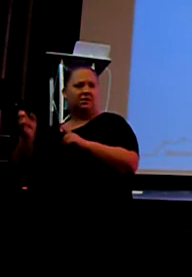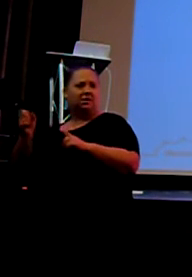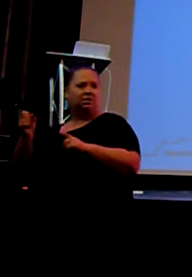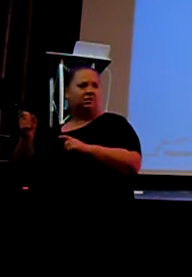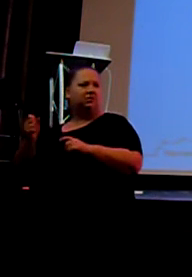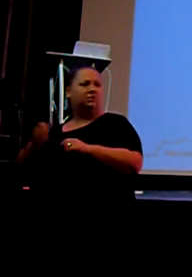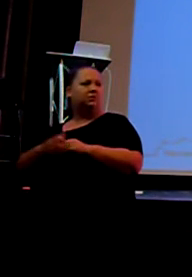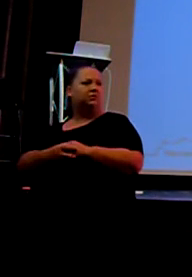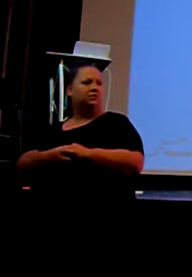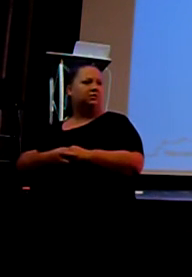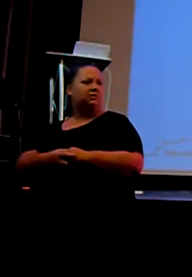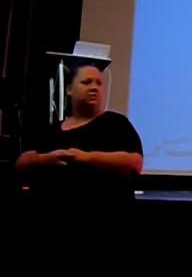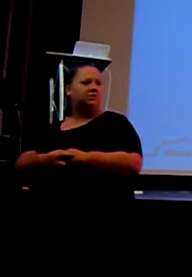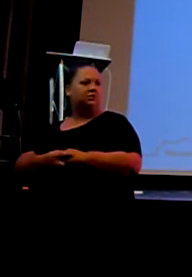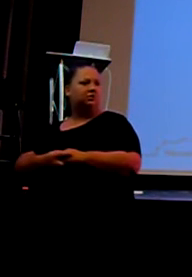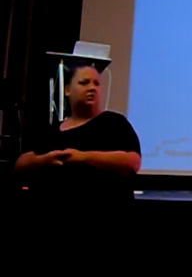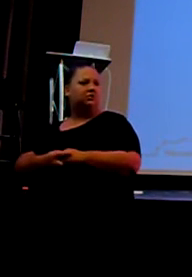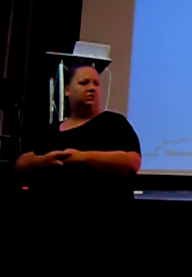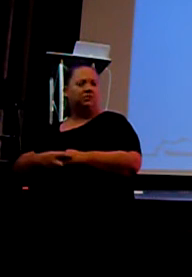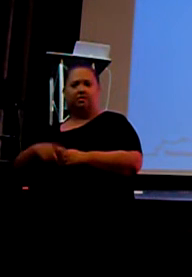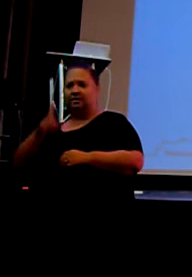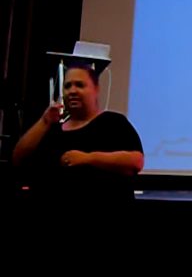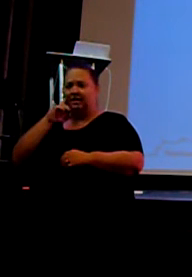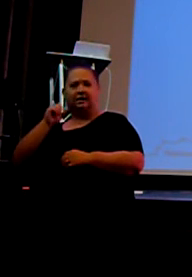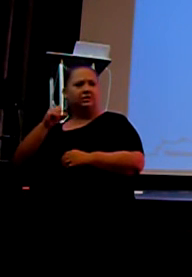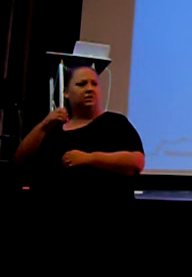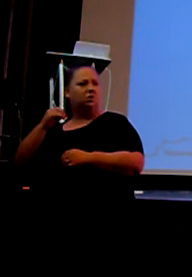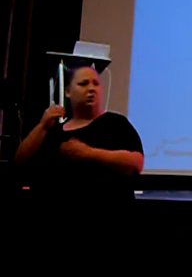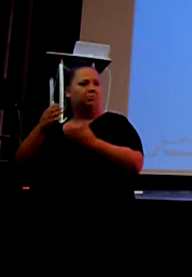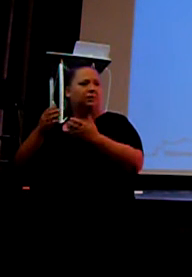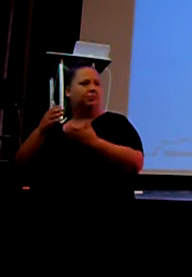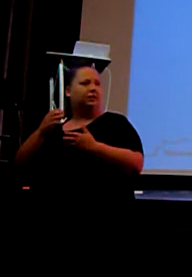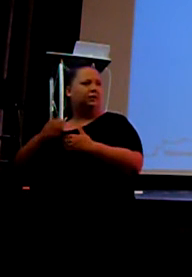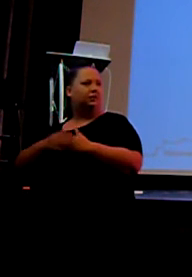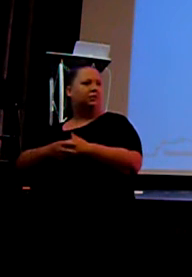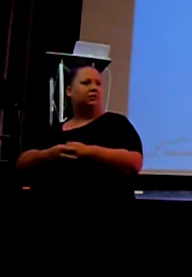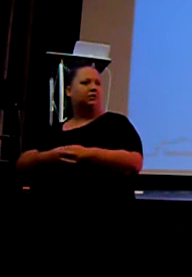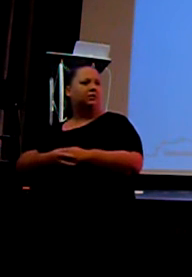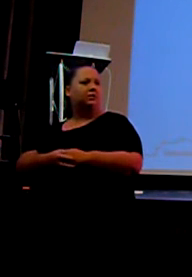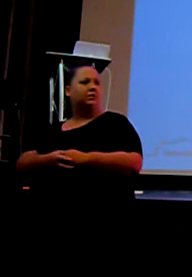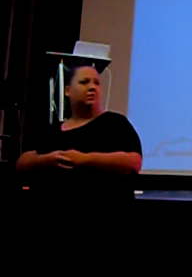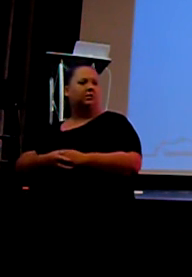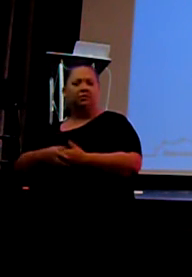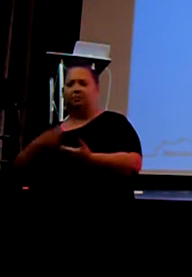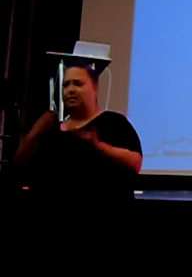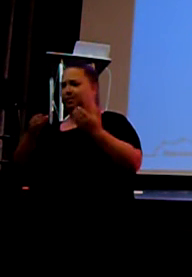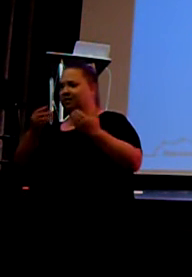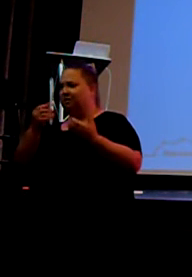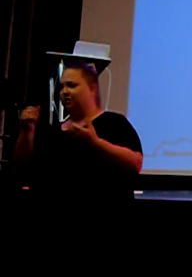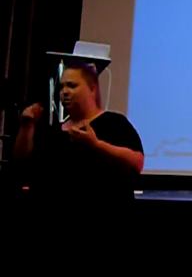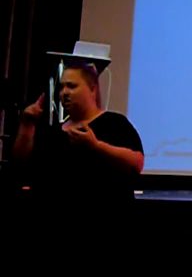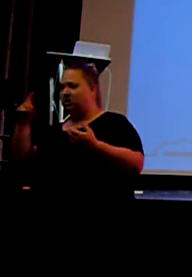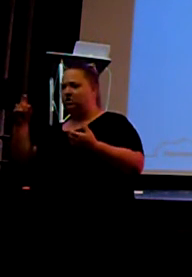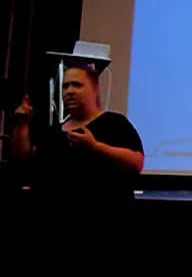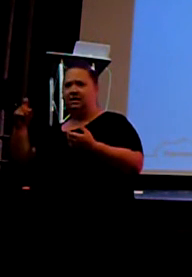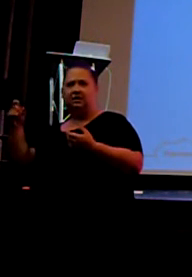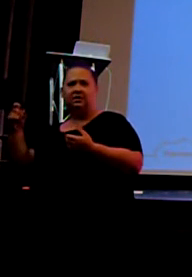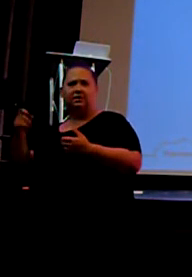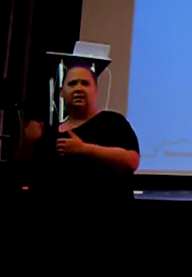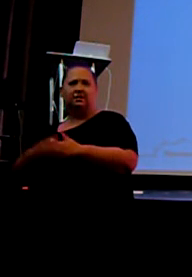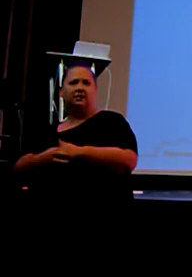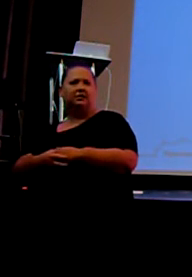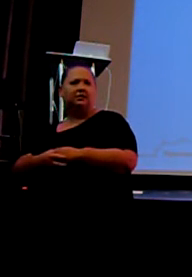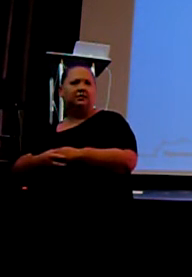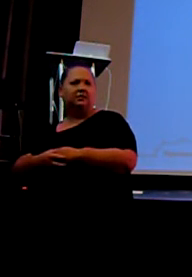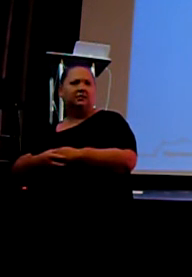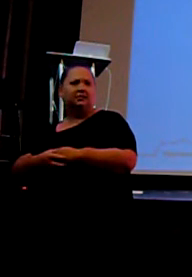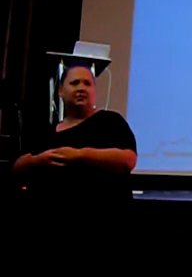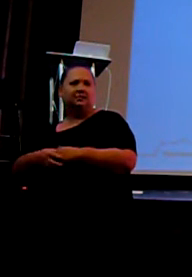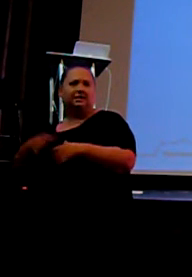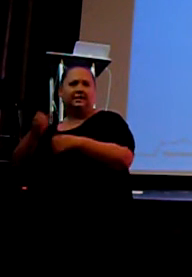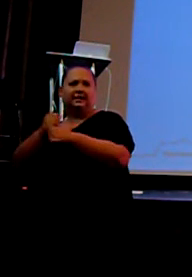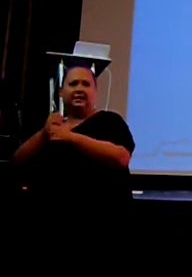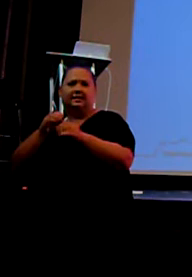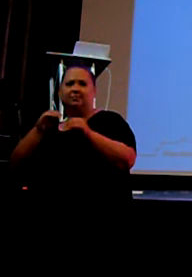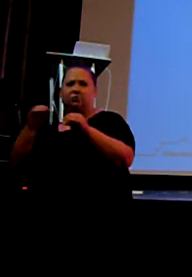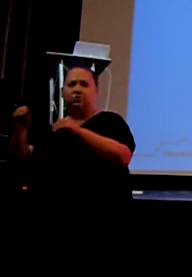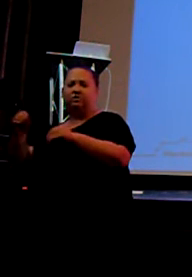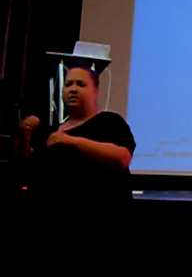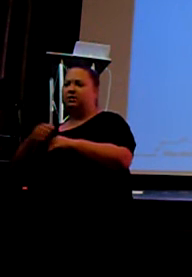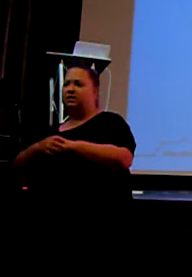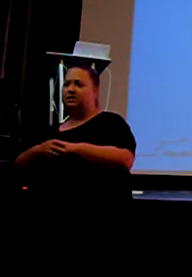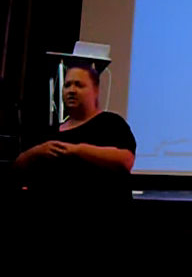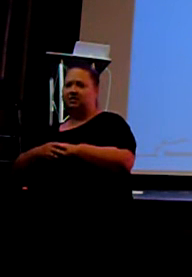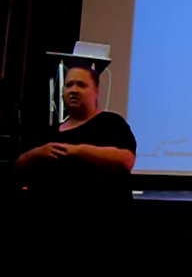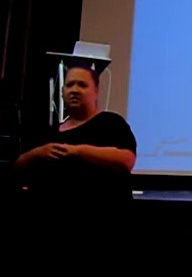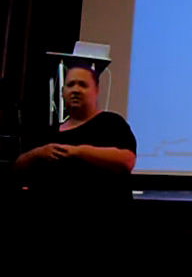yeah. I would think so, maybe. I don't know, a couple of hundred maybe? To get it to move? Yes, I would